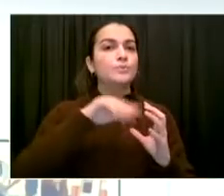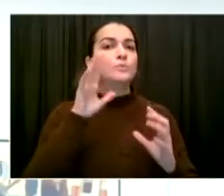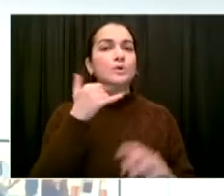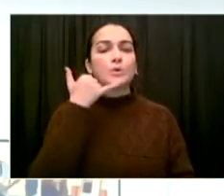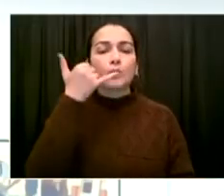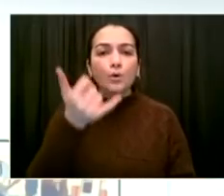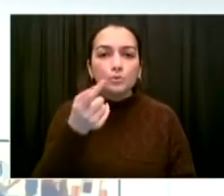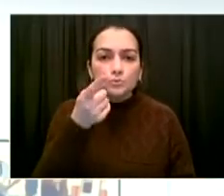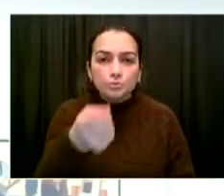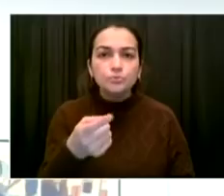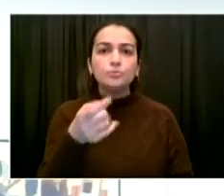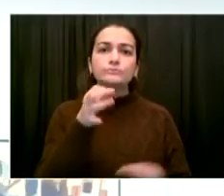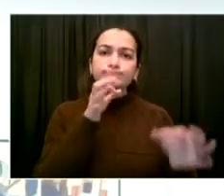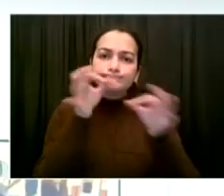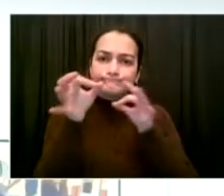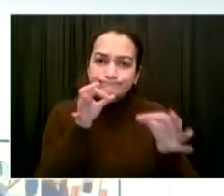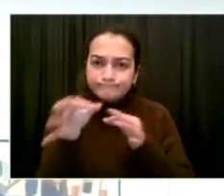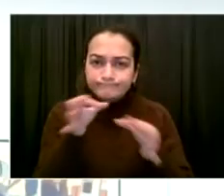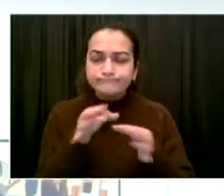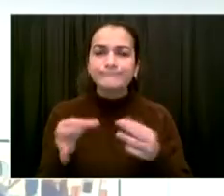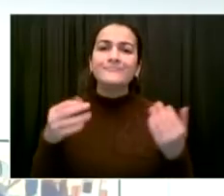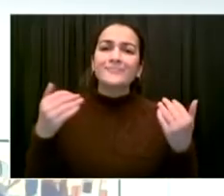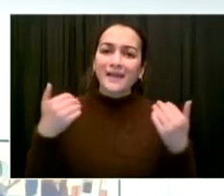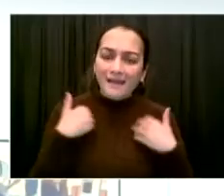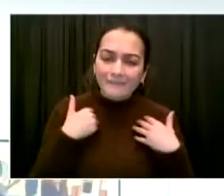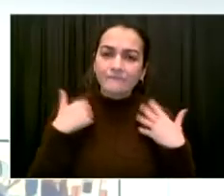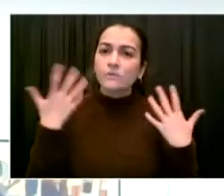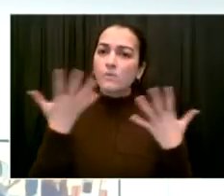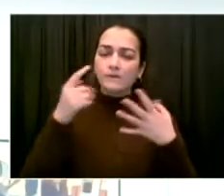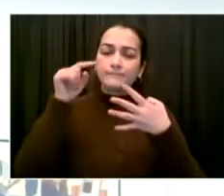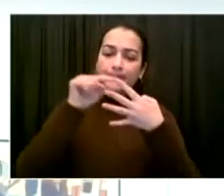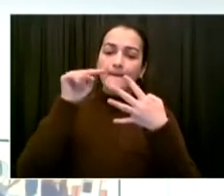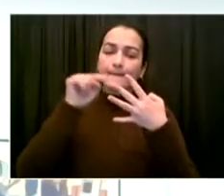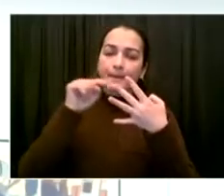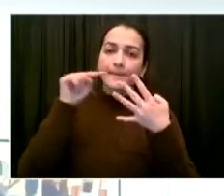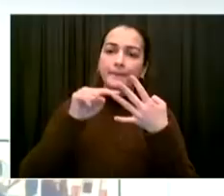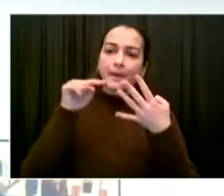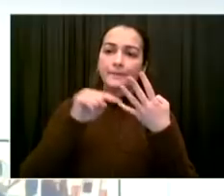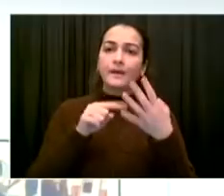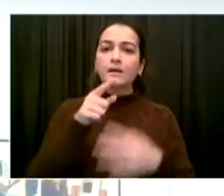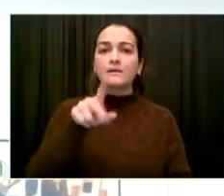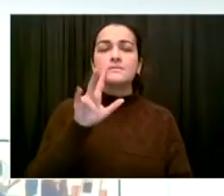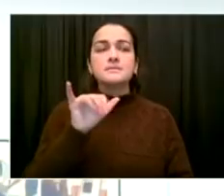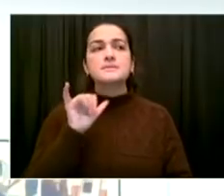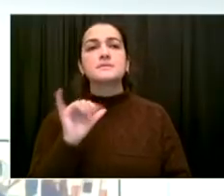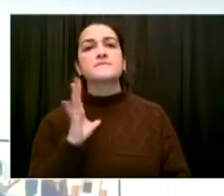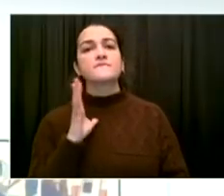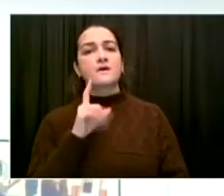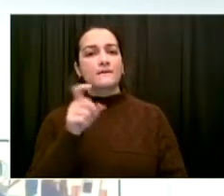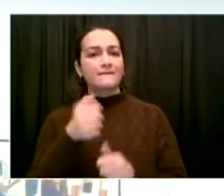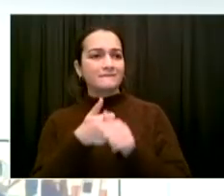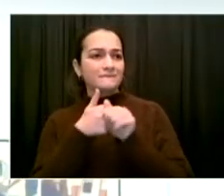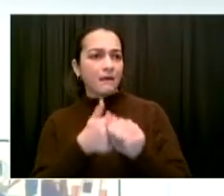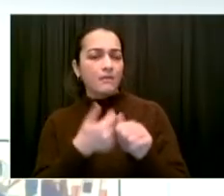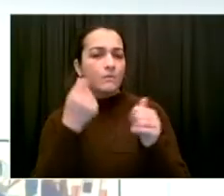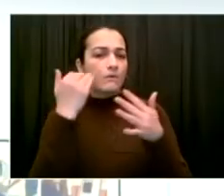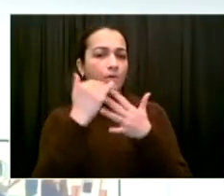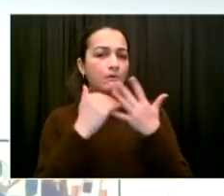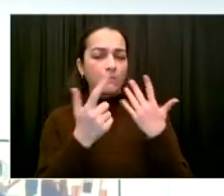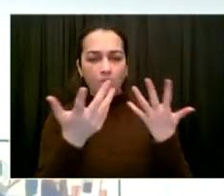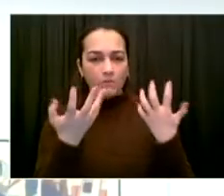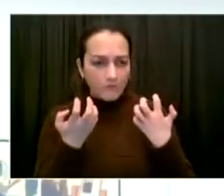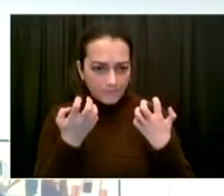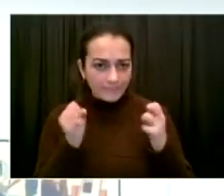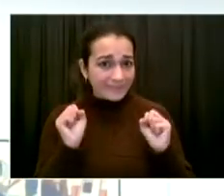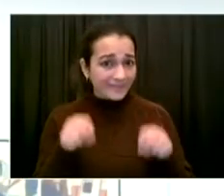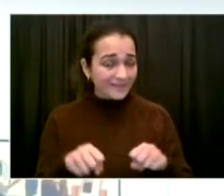and help people get linked up to that care. The final thing that I'll say is that We are anticipating and planning for